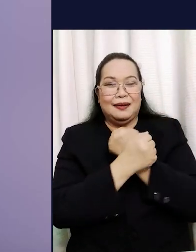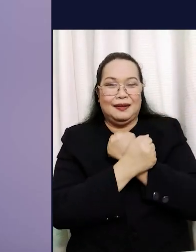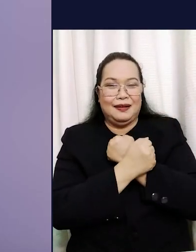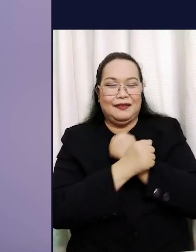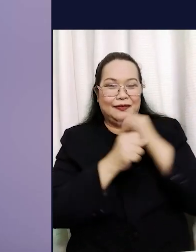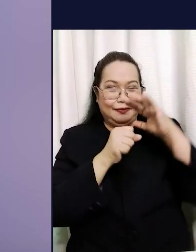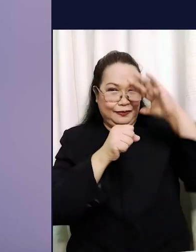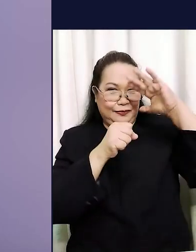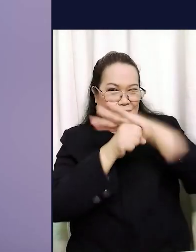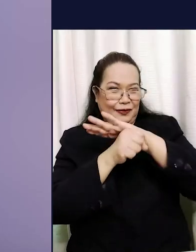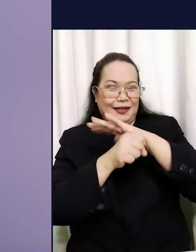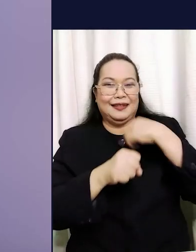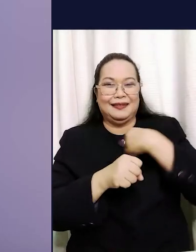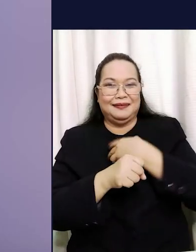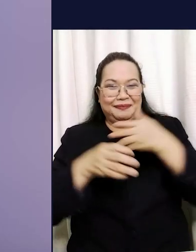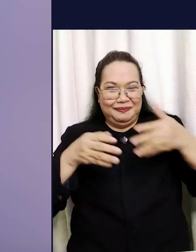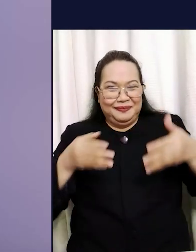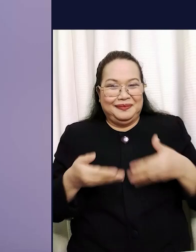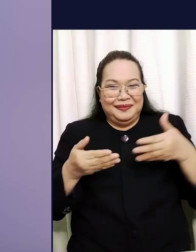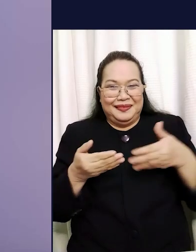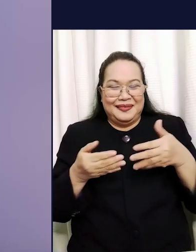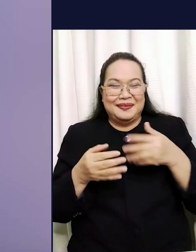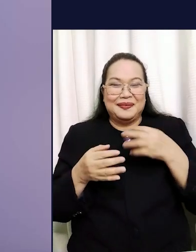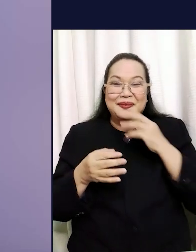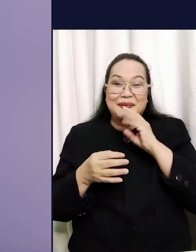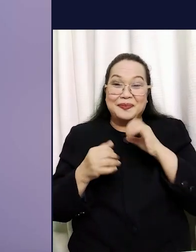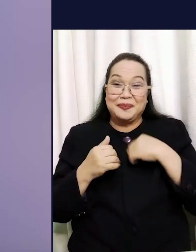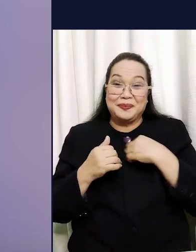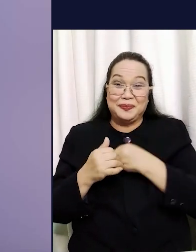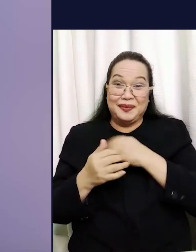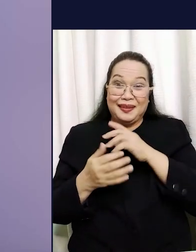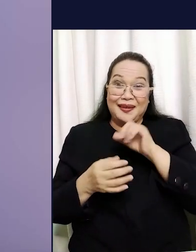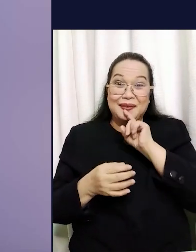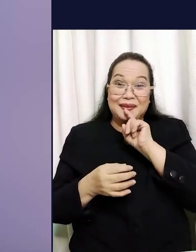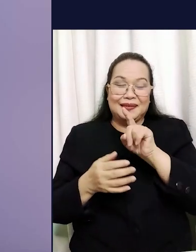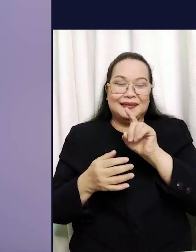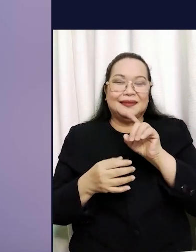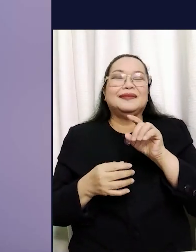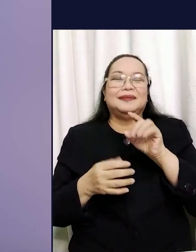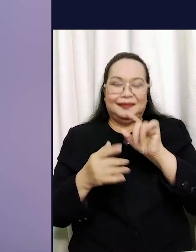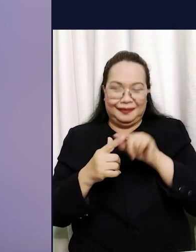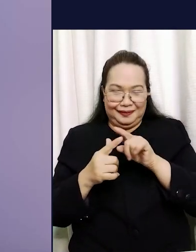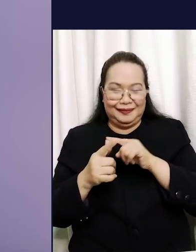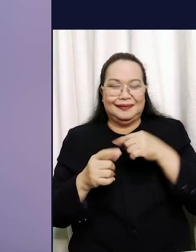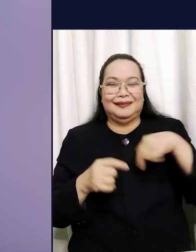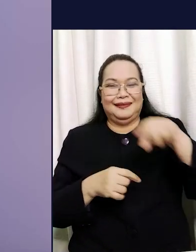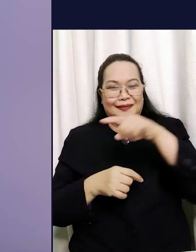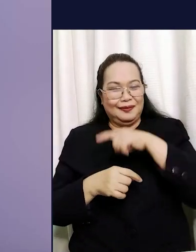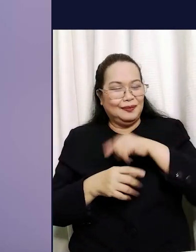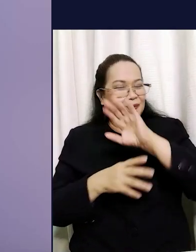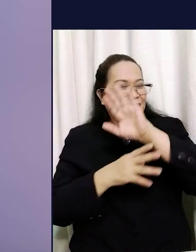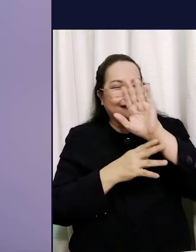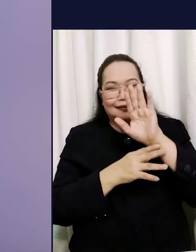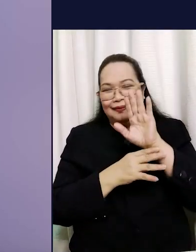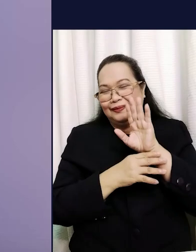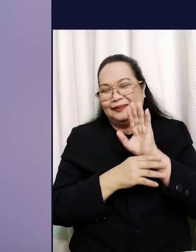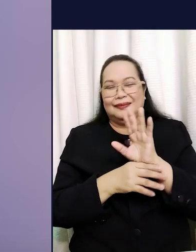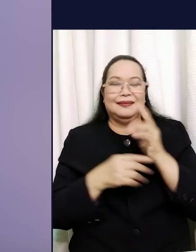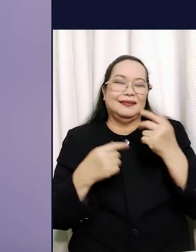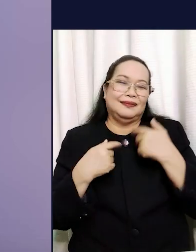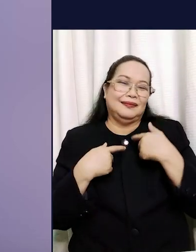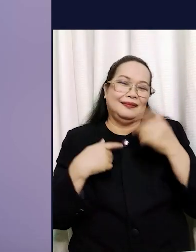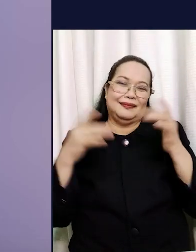we will never have to worry about what will happen to us, our families, and even the